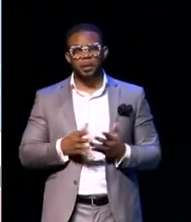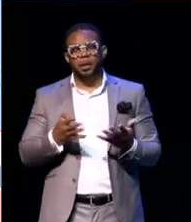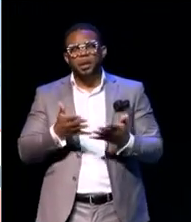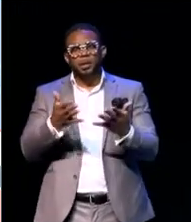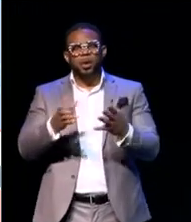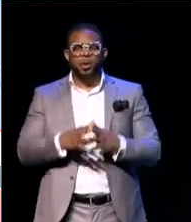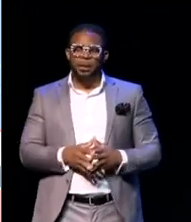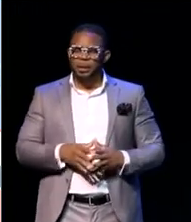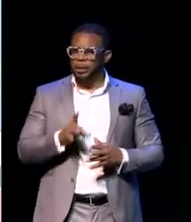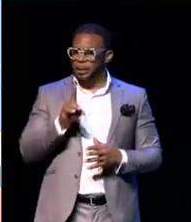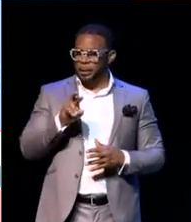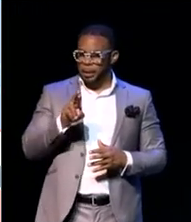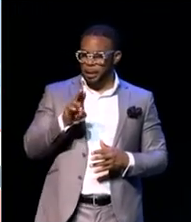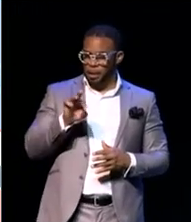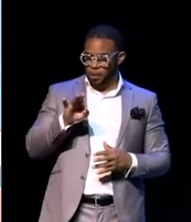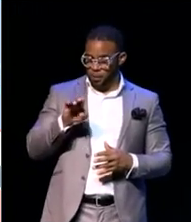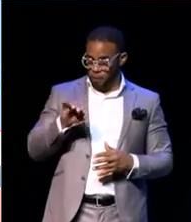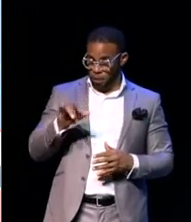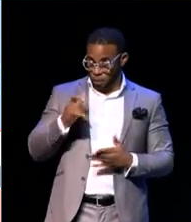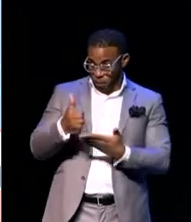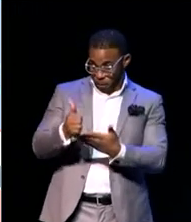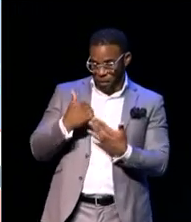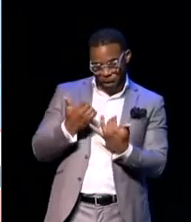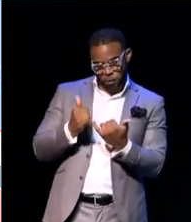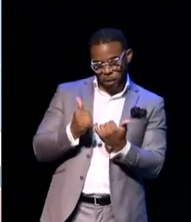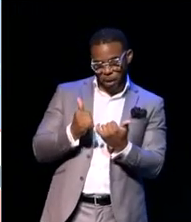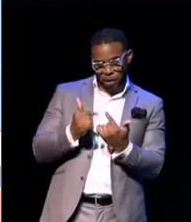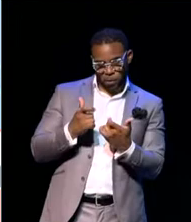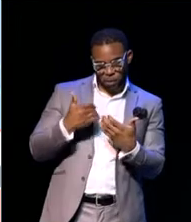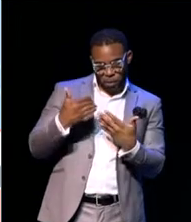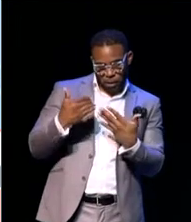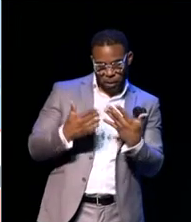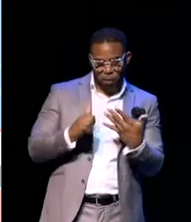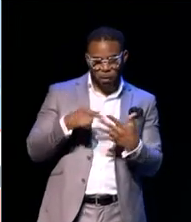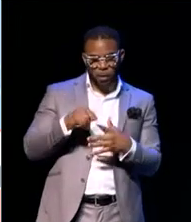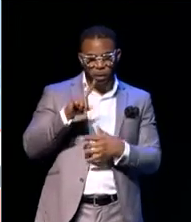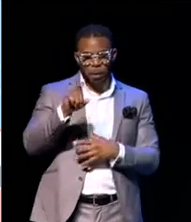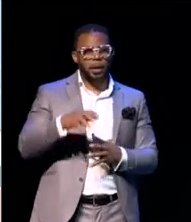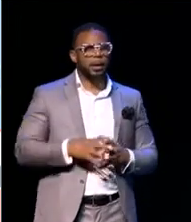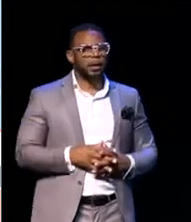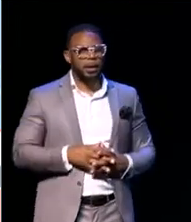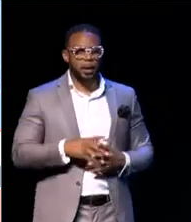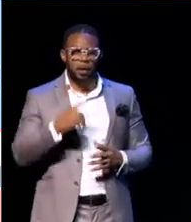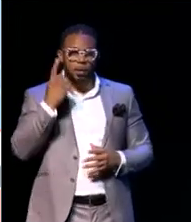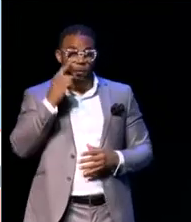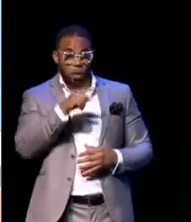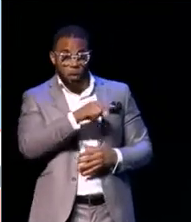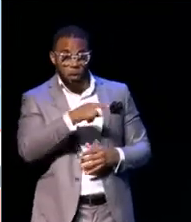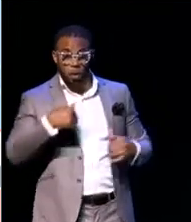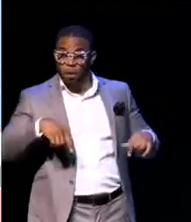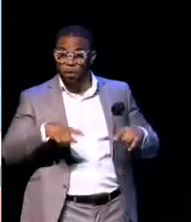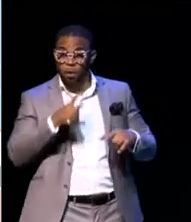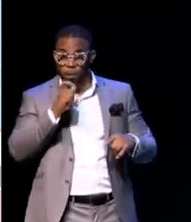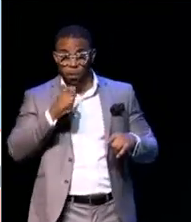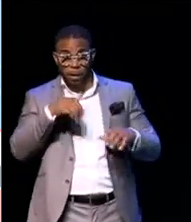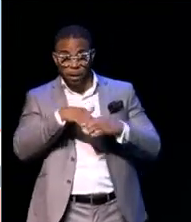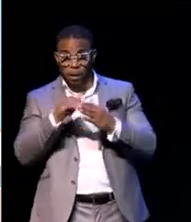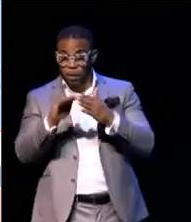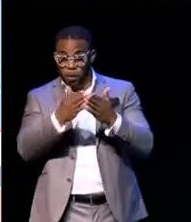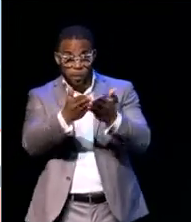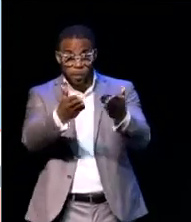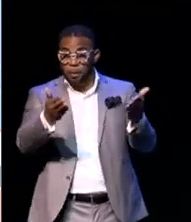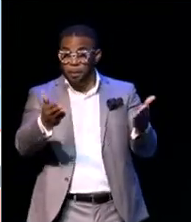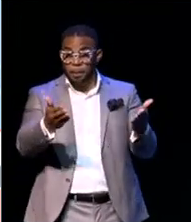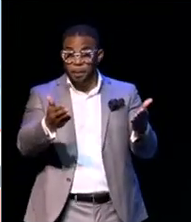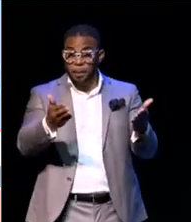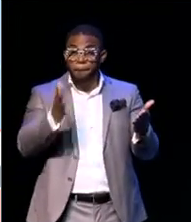So, Dr. Fauci, will you help me? I'll try to go quickly with this one. For those of us who are out in the